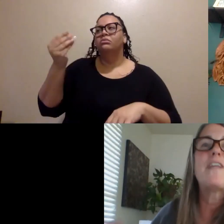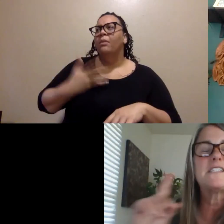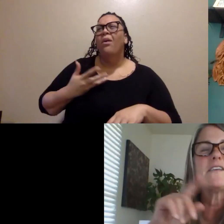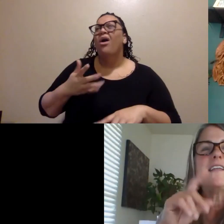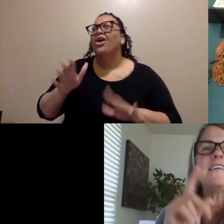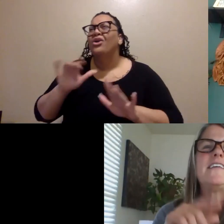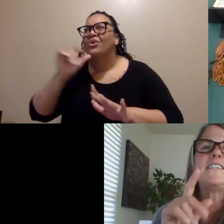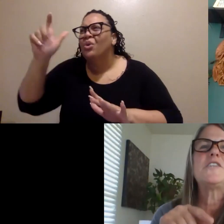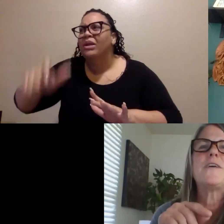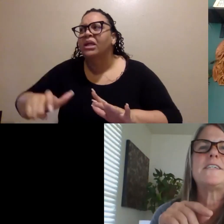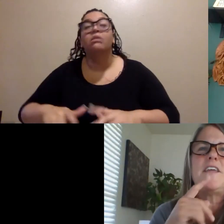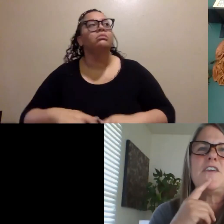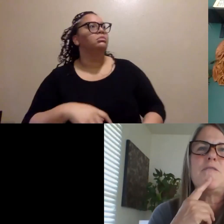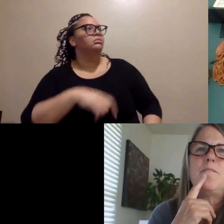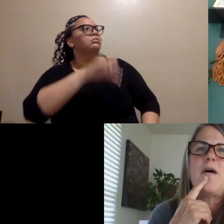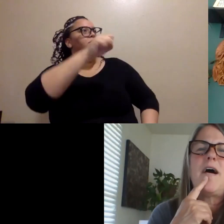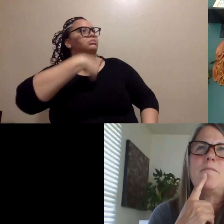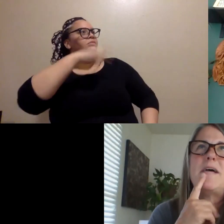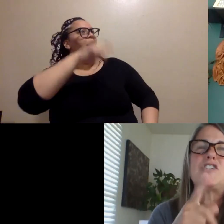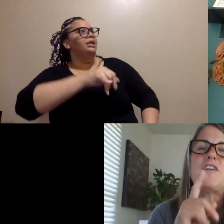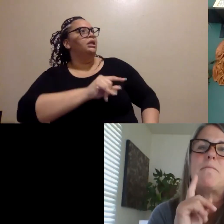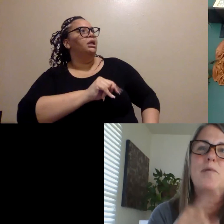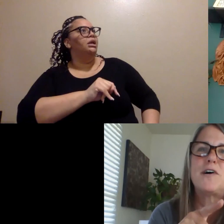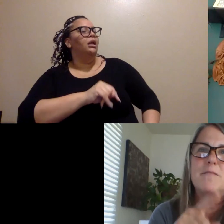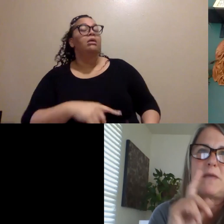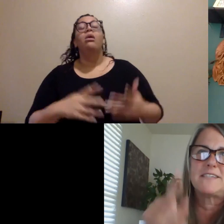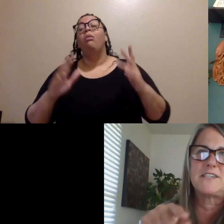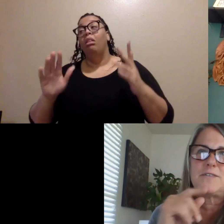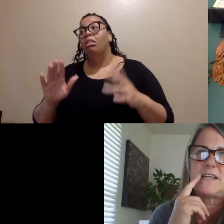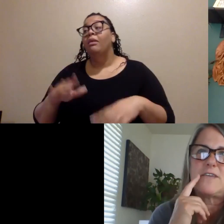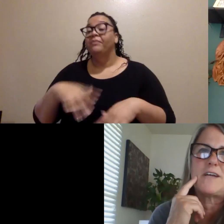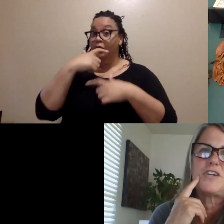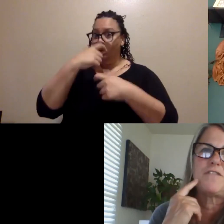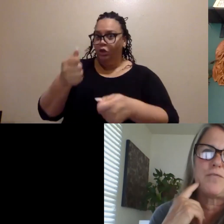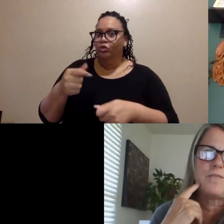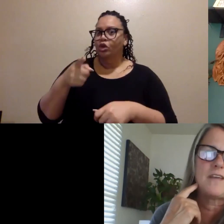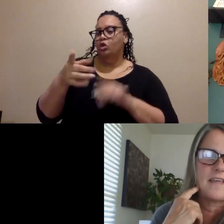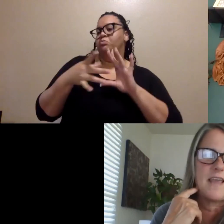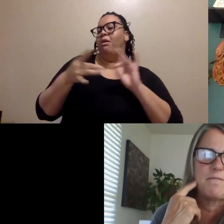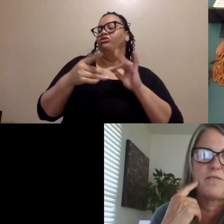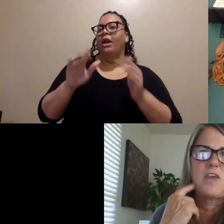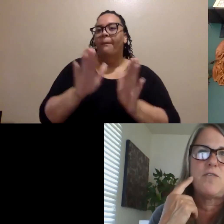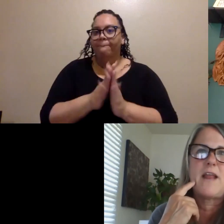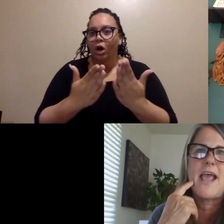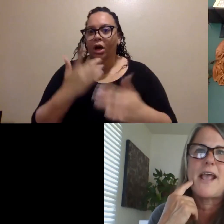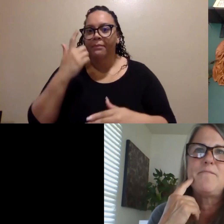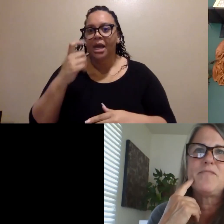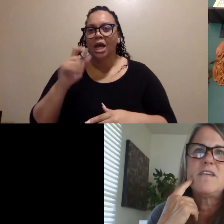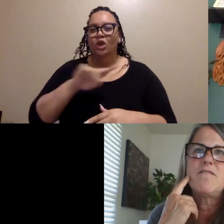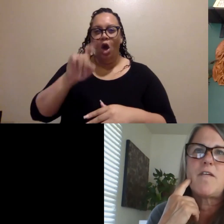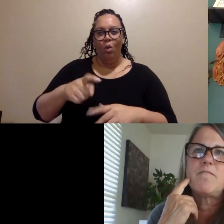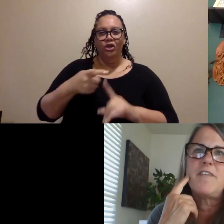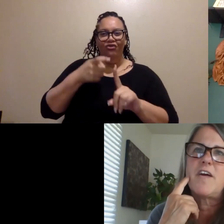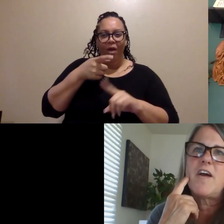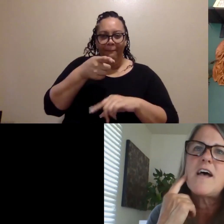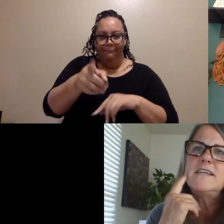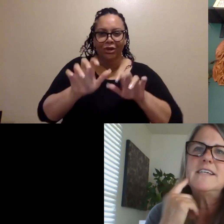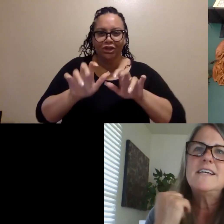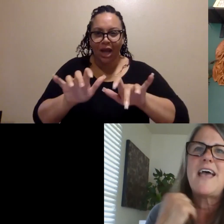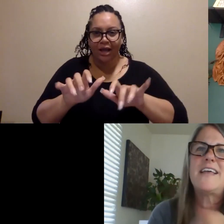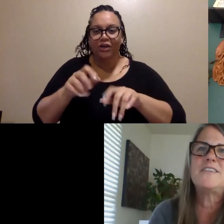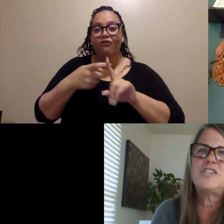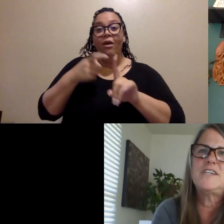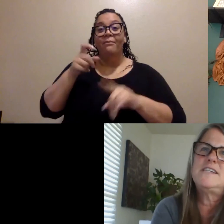And it's interesting that you mention a book, because it's a question that came through the Q&A from